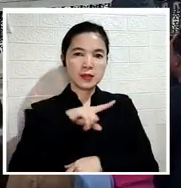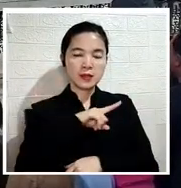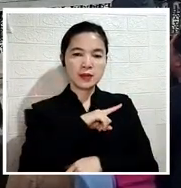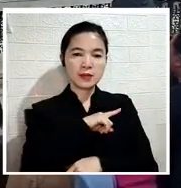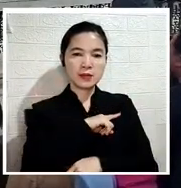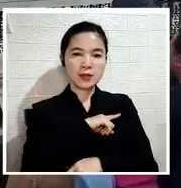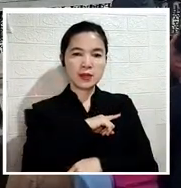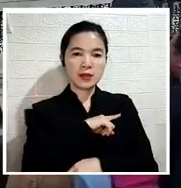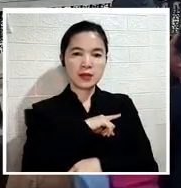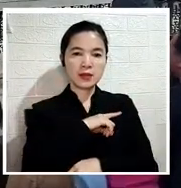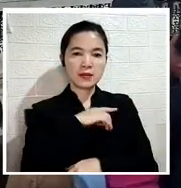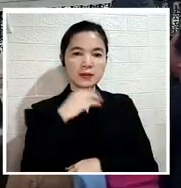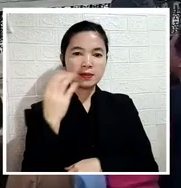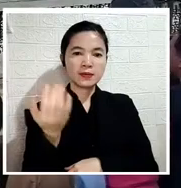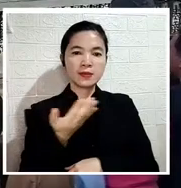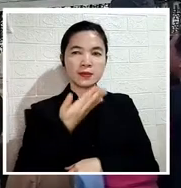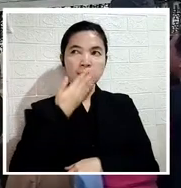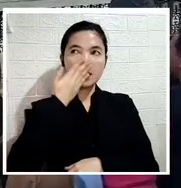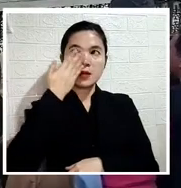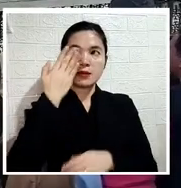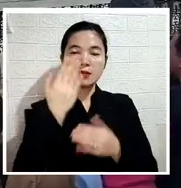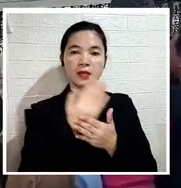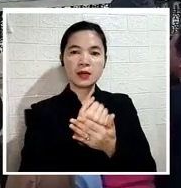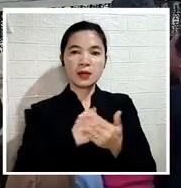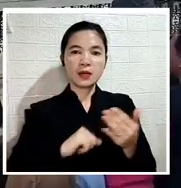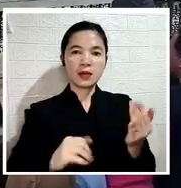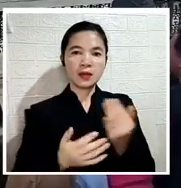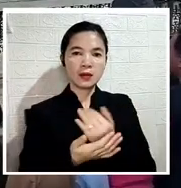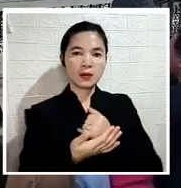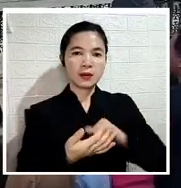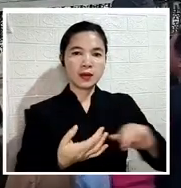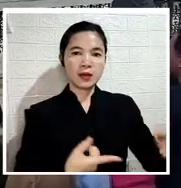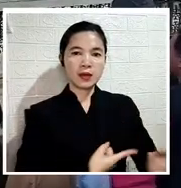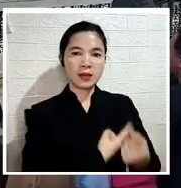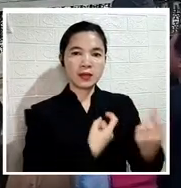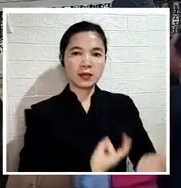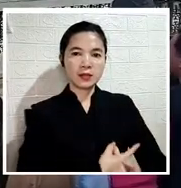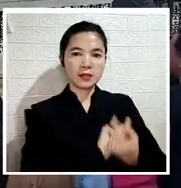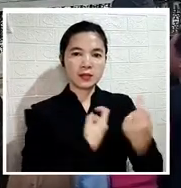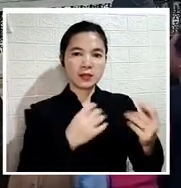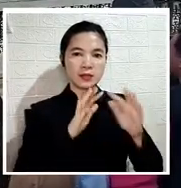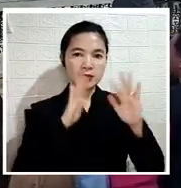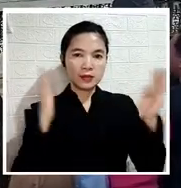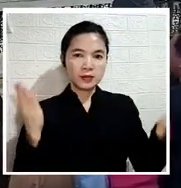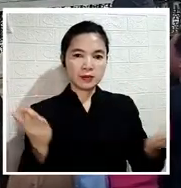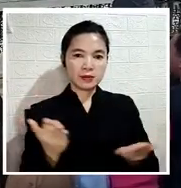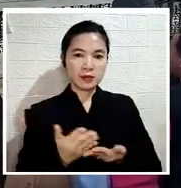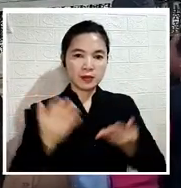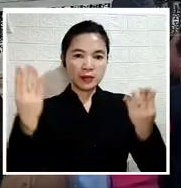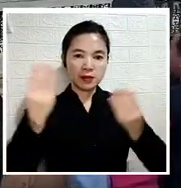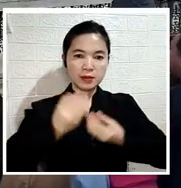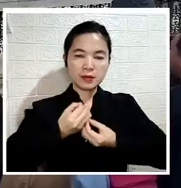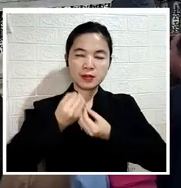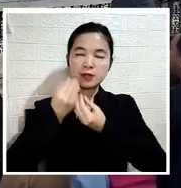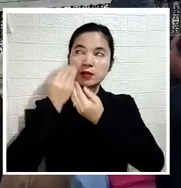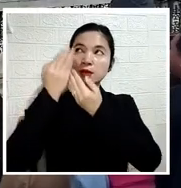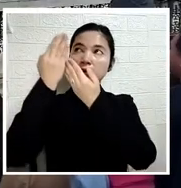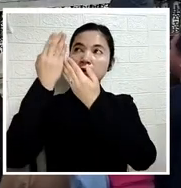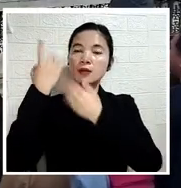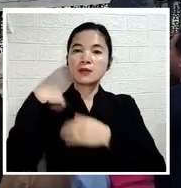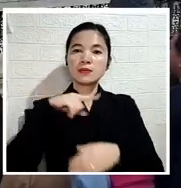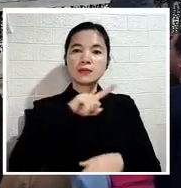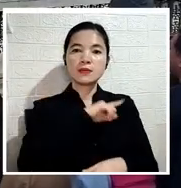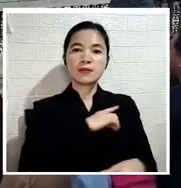on us. You take away the sins of the world,